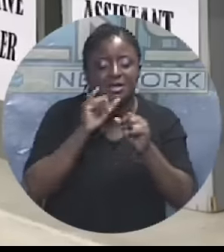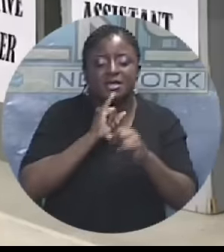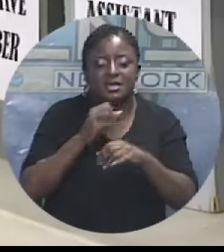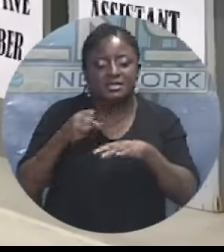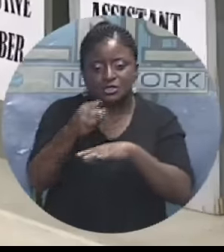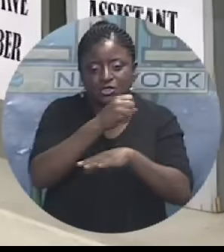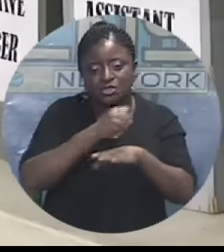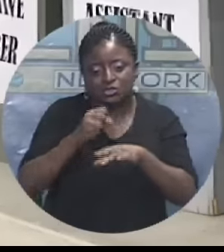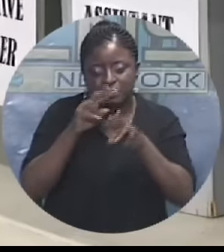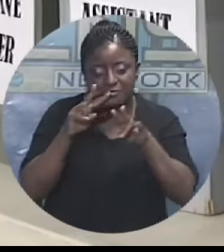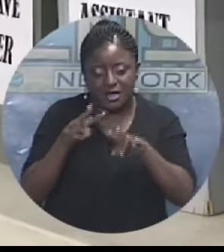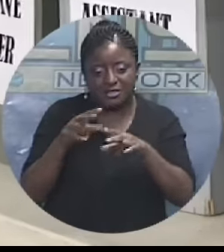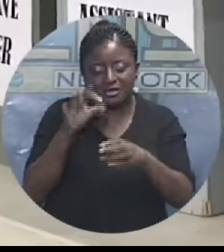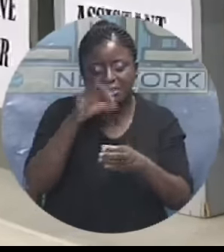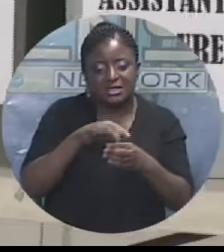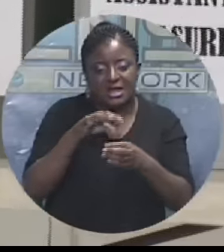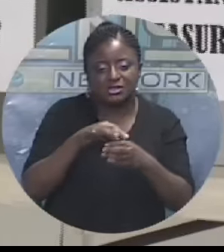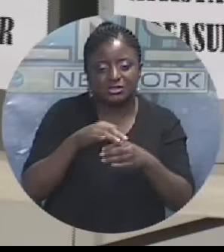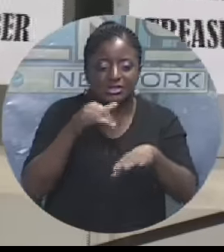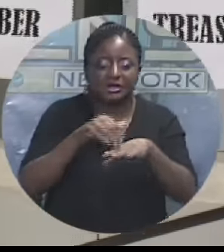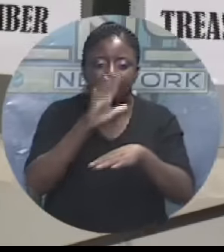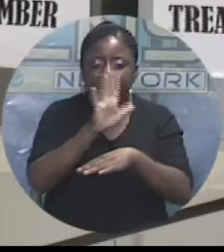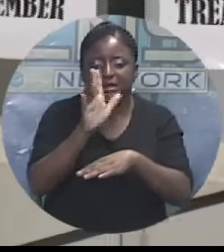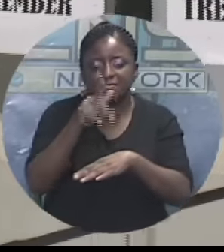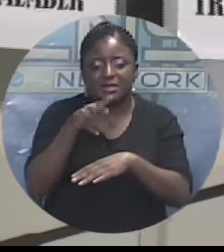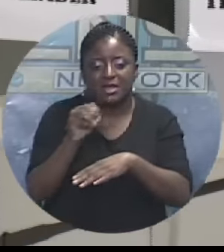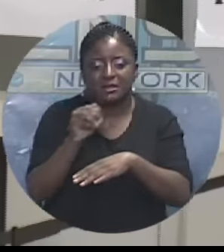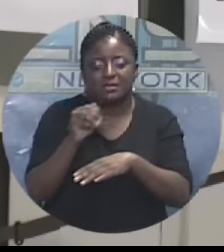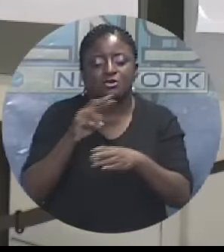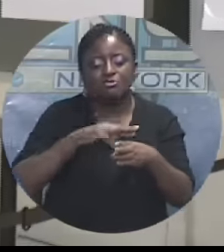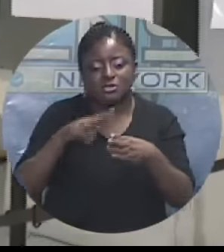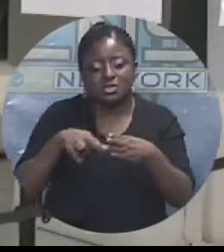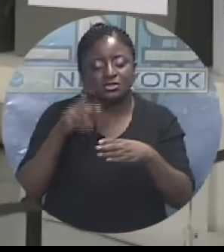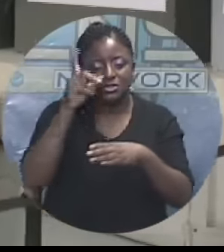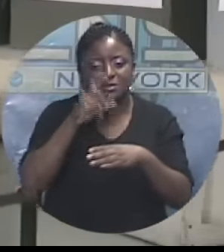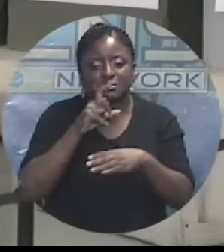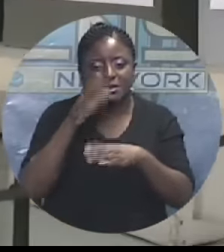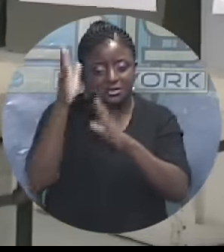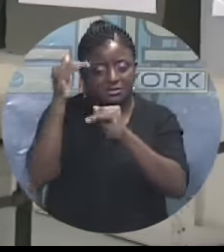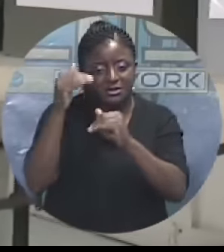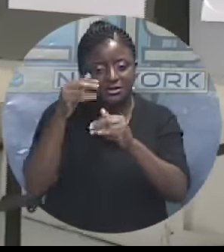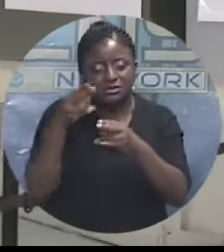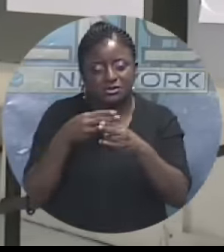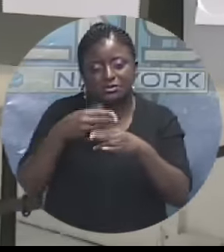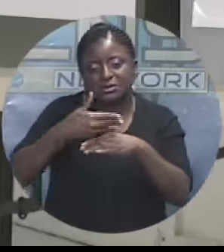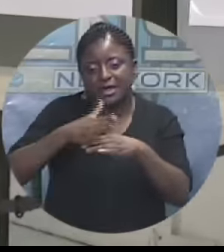o'clock, officials estimate the results to be made public shortly thereafter. Carla Palmer, ZNS Network News.